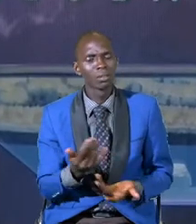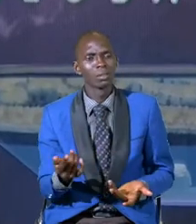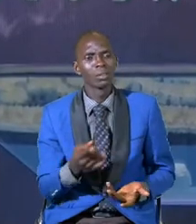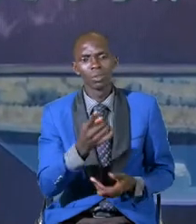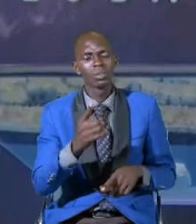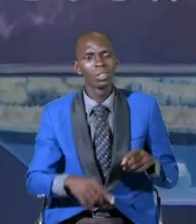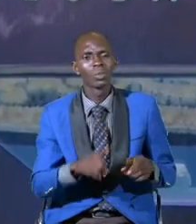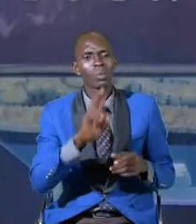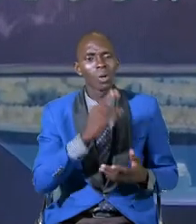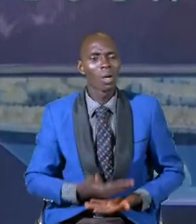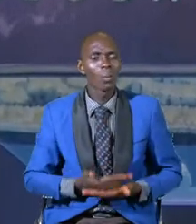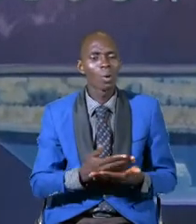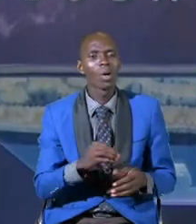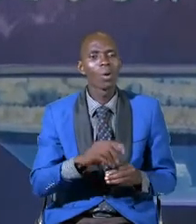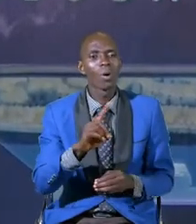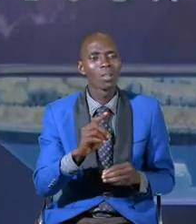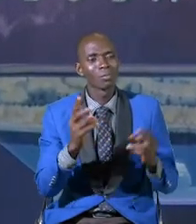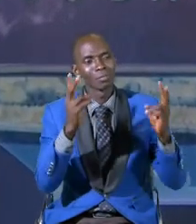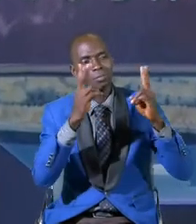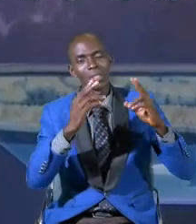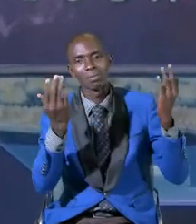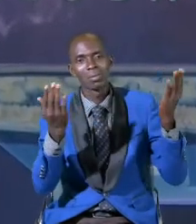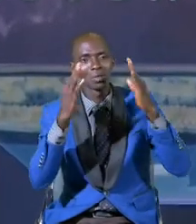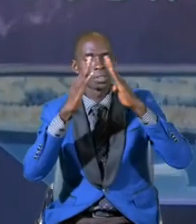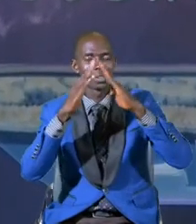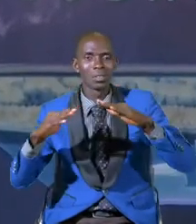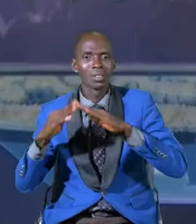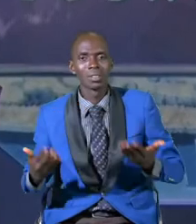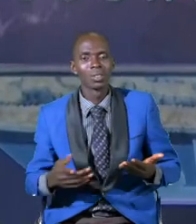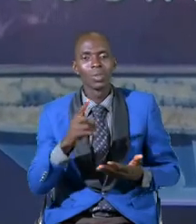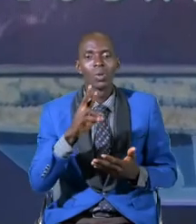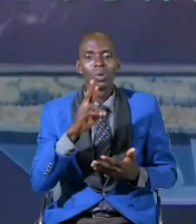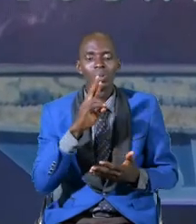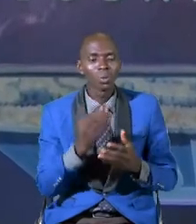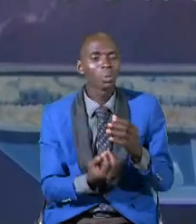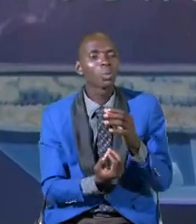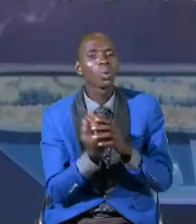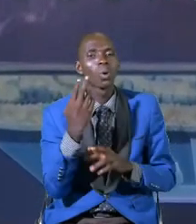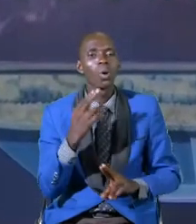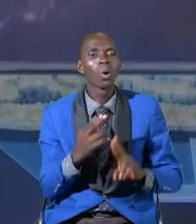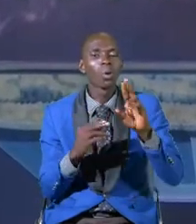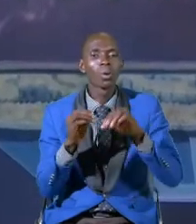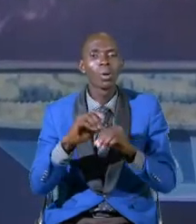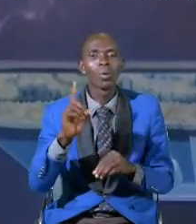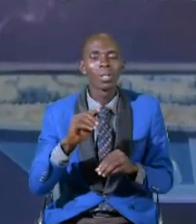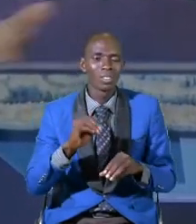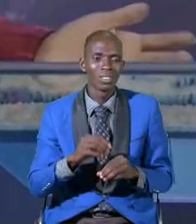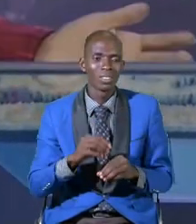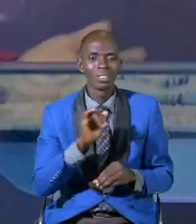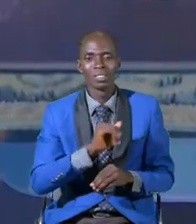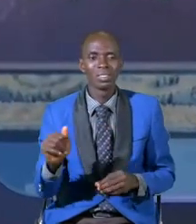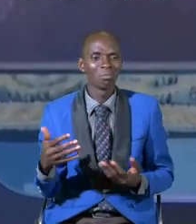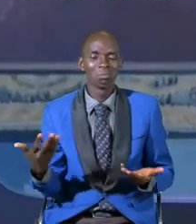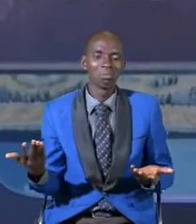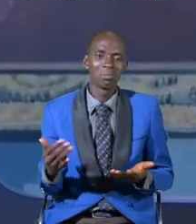village? Where did you grow up? In a community that is, you know, moderate. And then we didn't